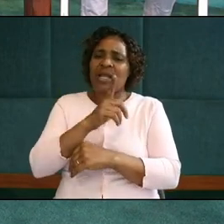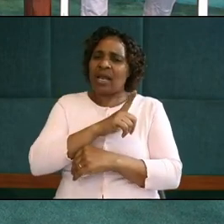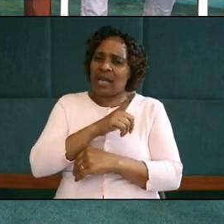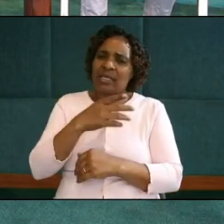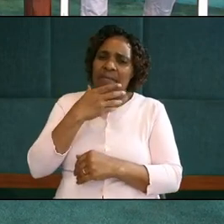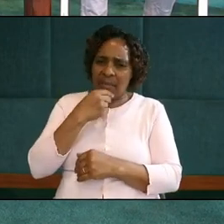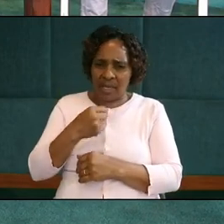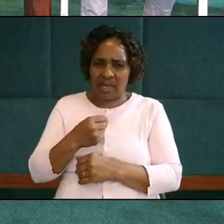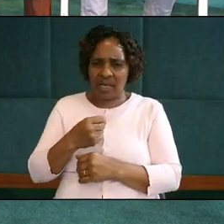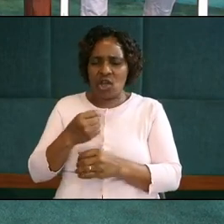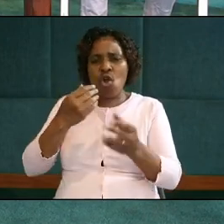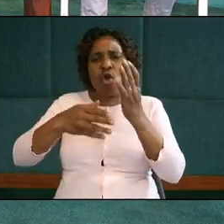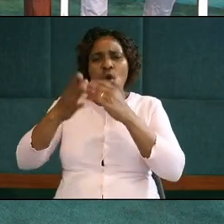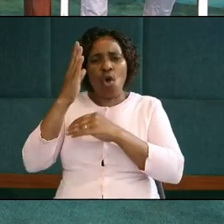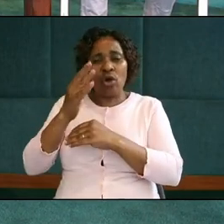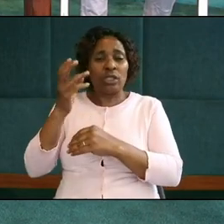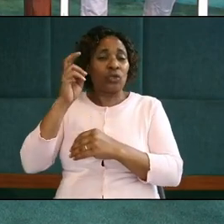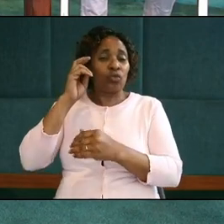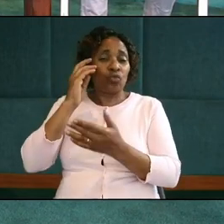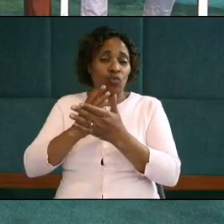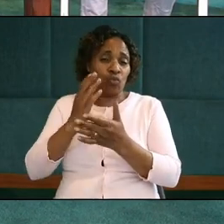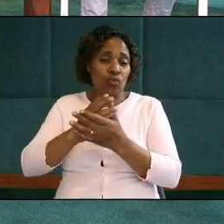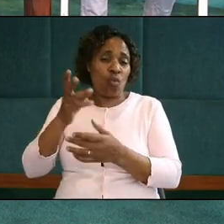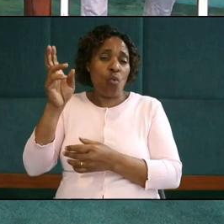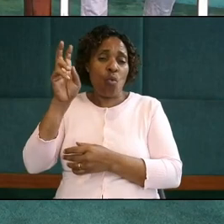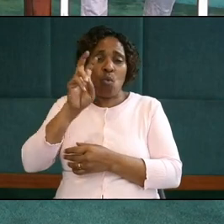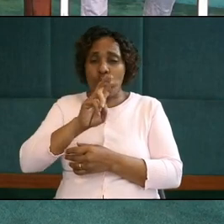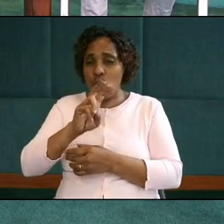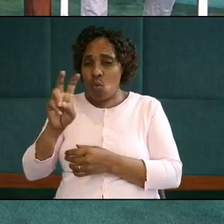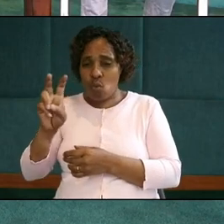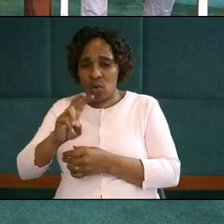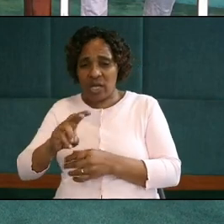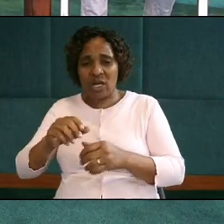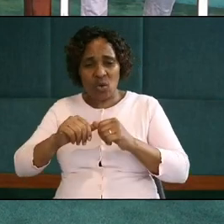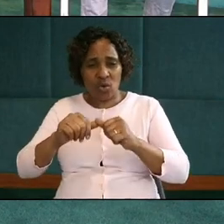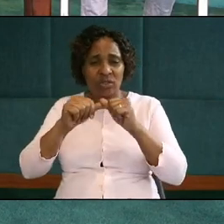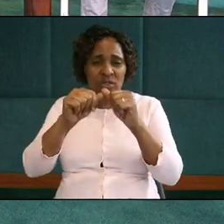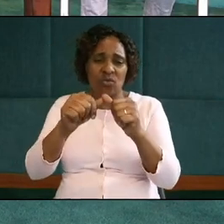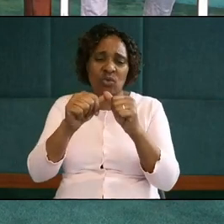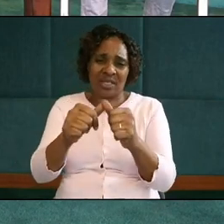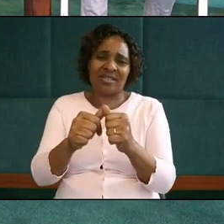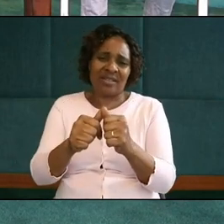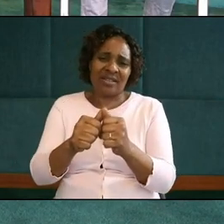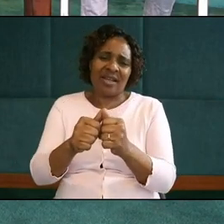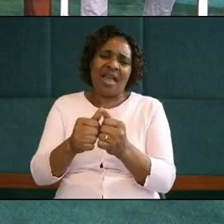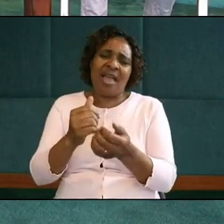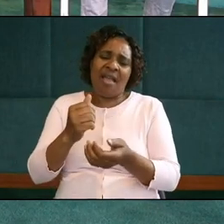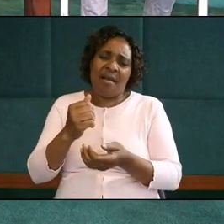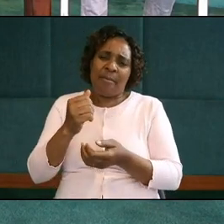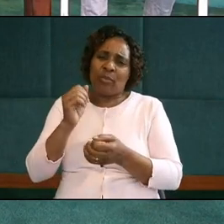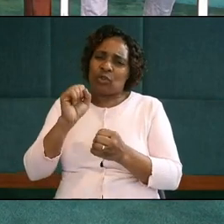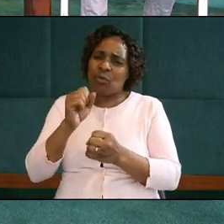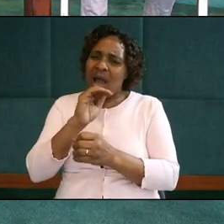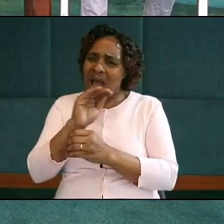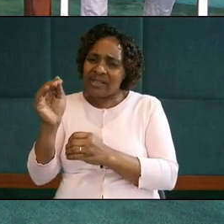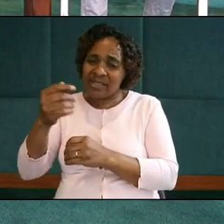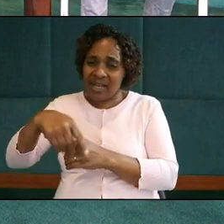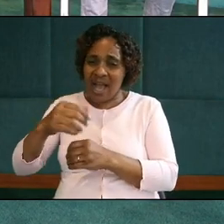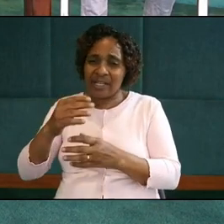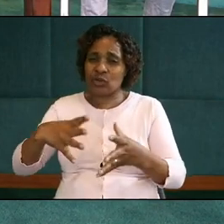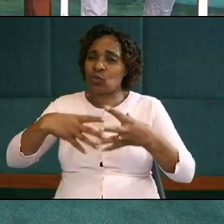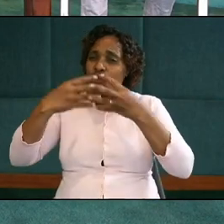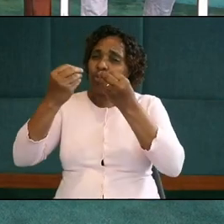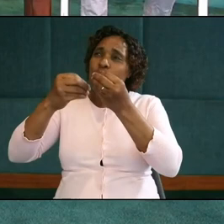really, God is really looking, he's constantly soliciting us just to reach out to him. You know, when you